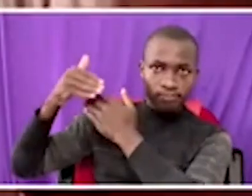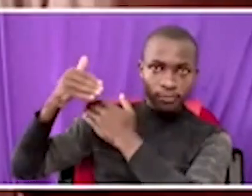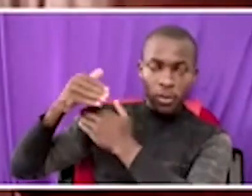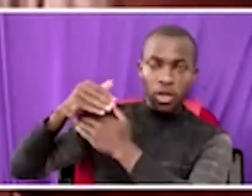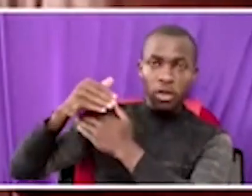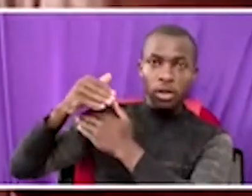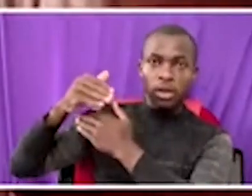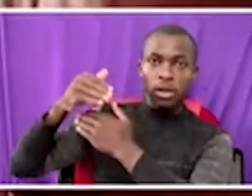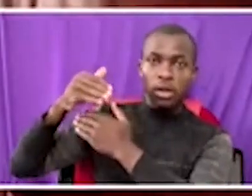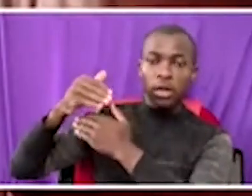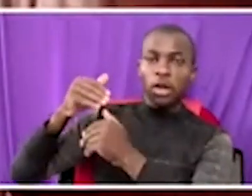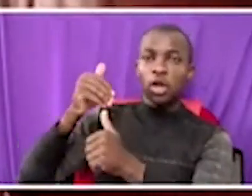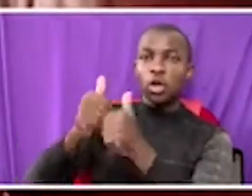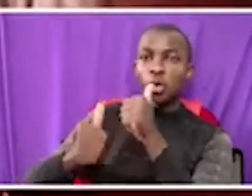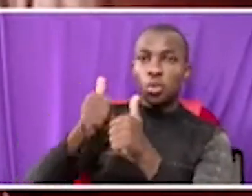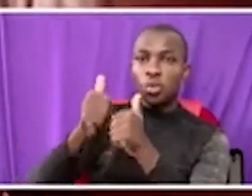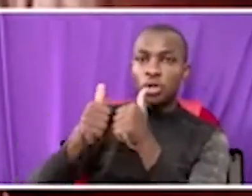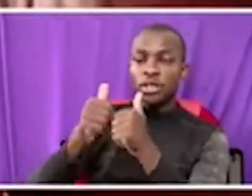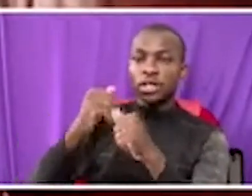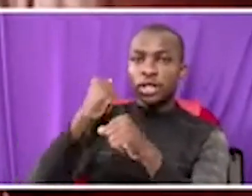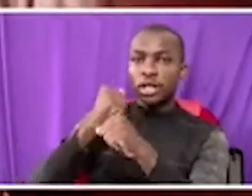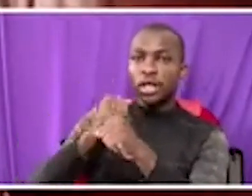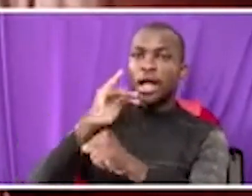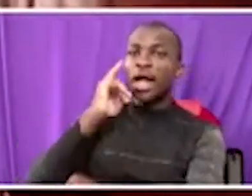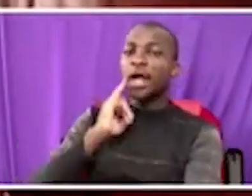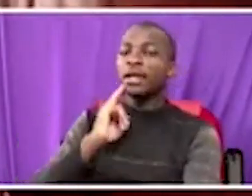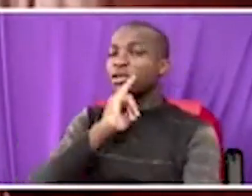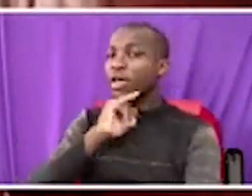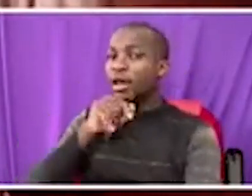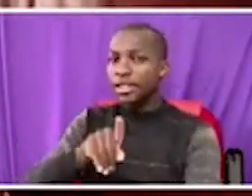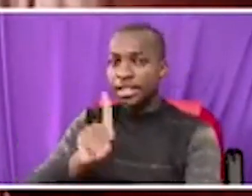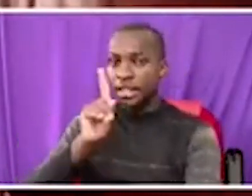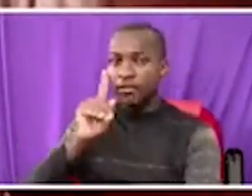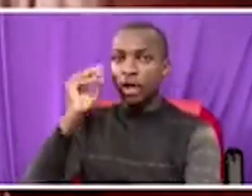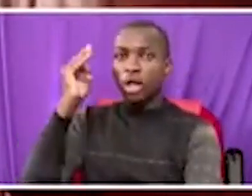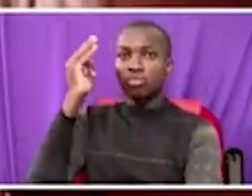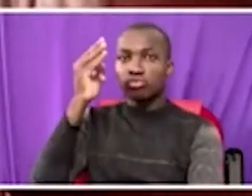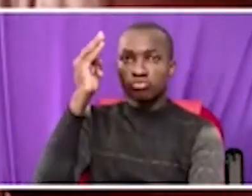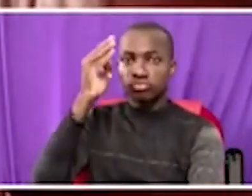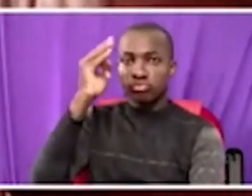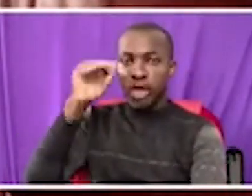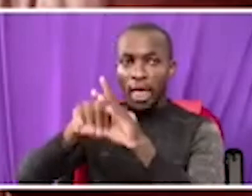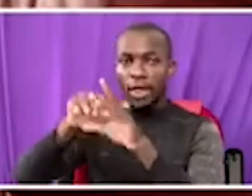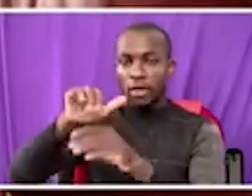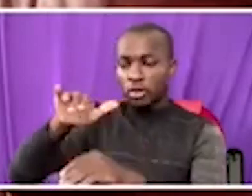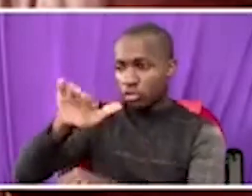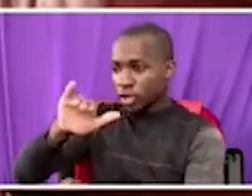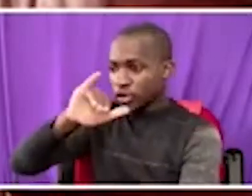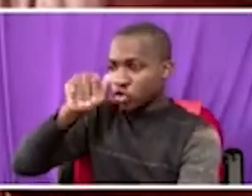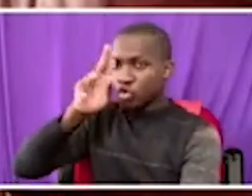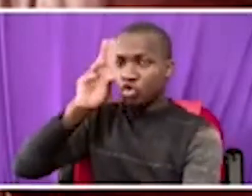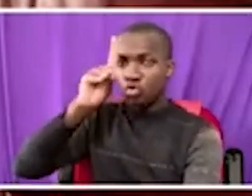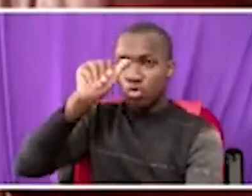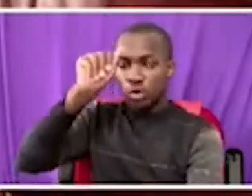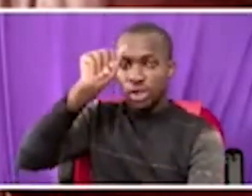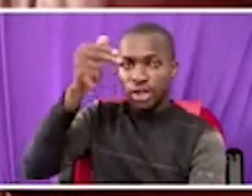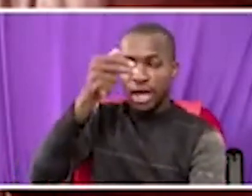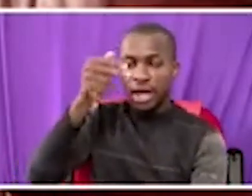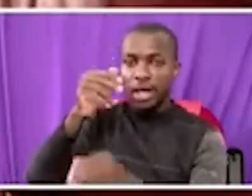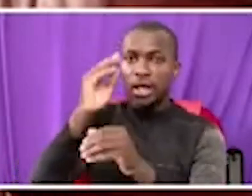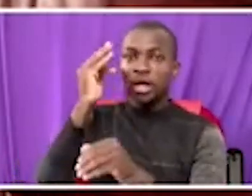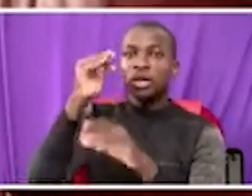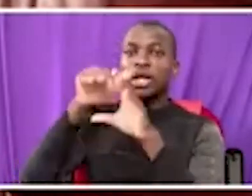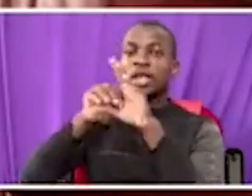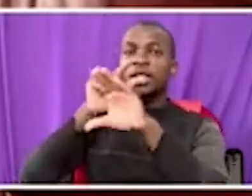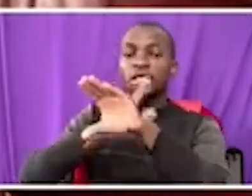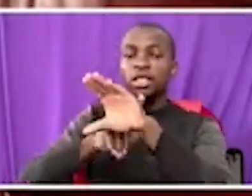decades that had gone by. Isaiah himself was preaching in Judah, and he was preaching during the time of